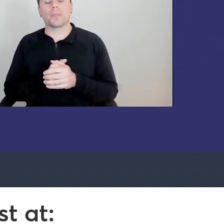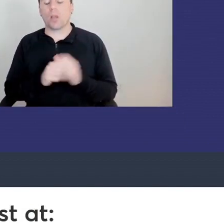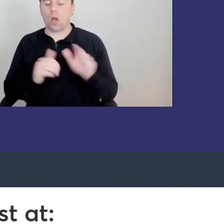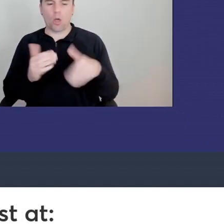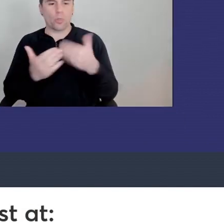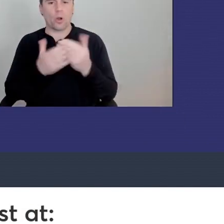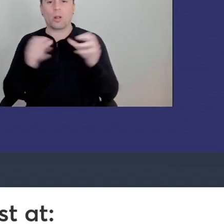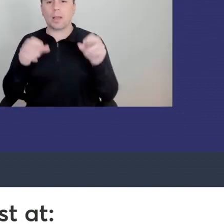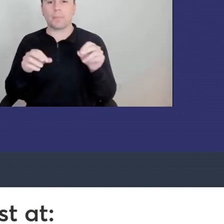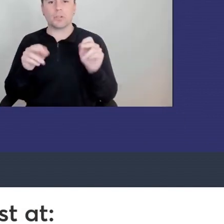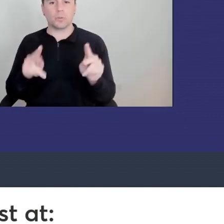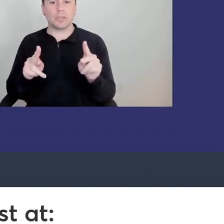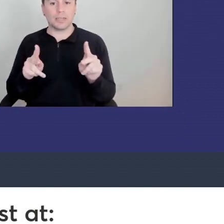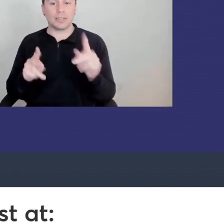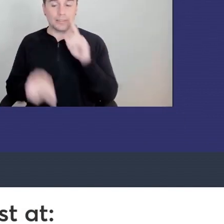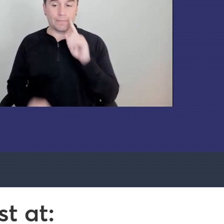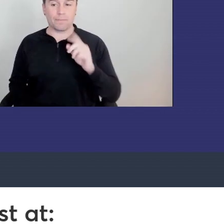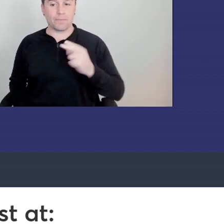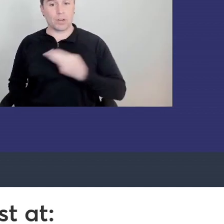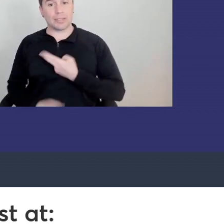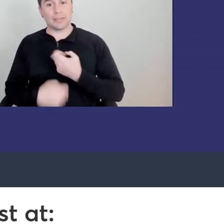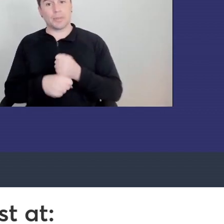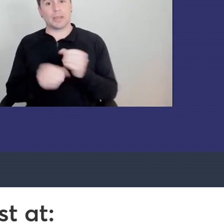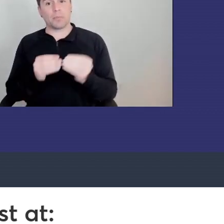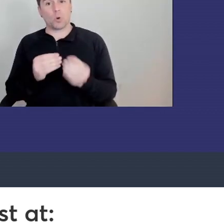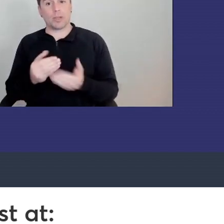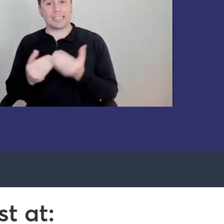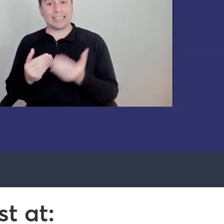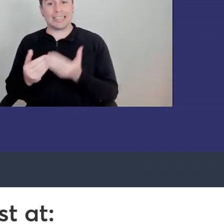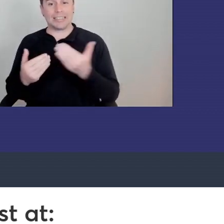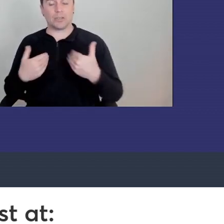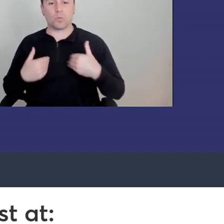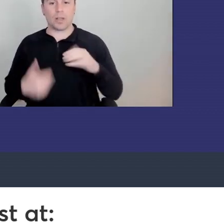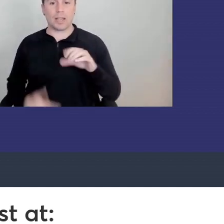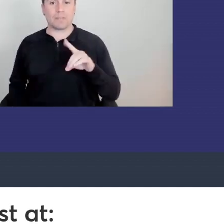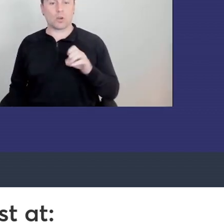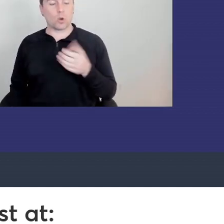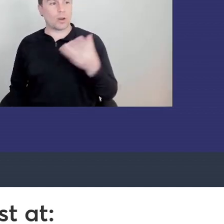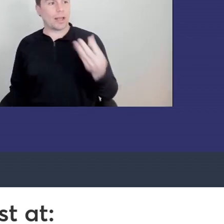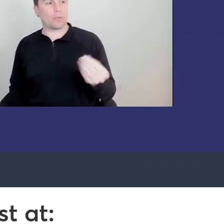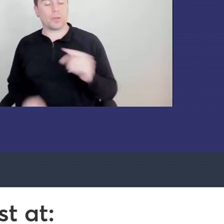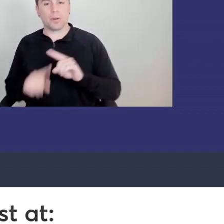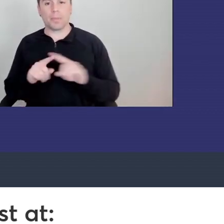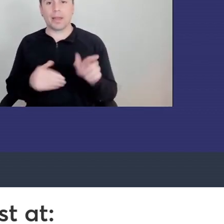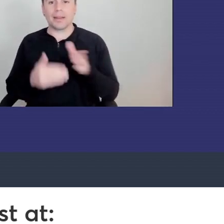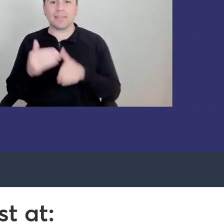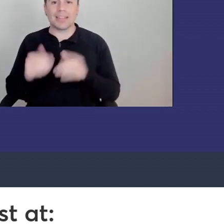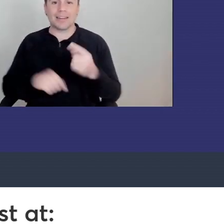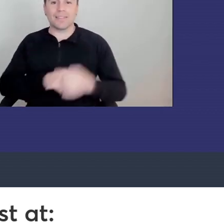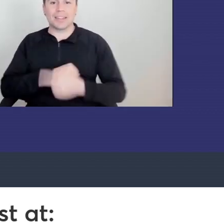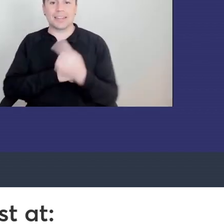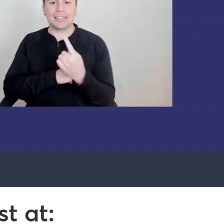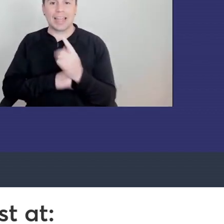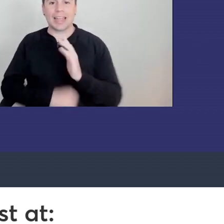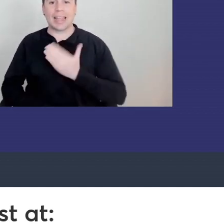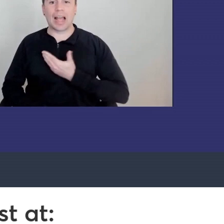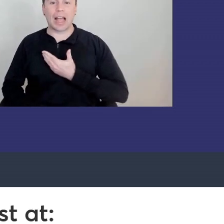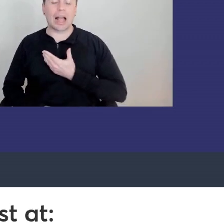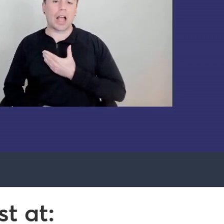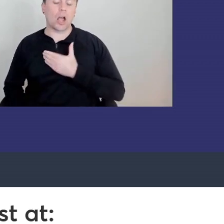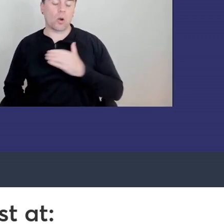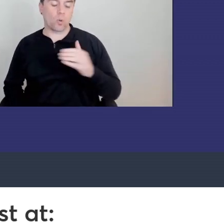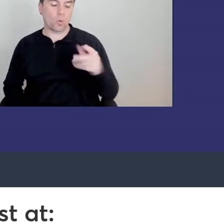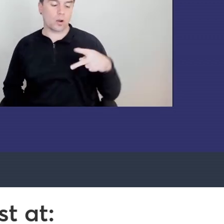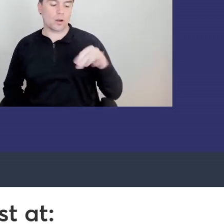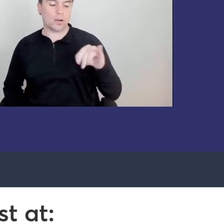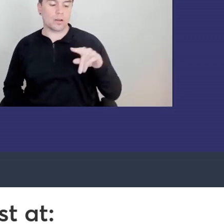for us to make it easier to put the code out there. But at the end of the day, our pipelines are like code pipeline. You can write a CDK